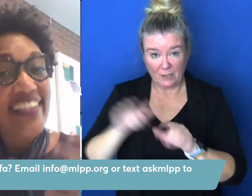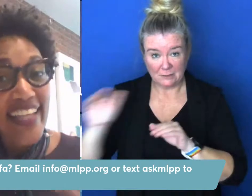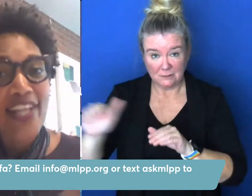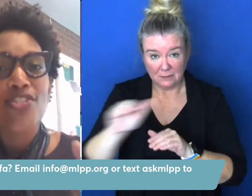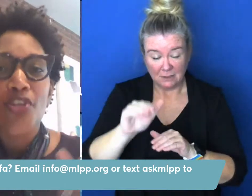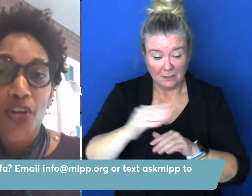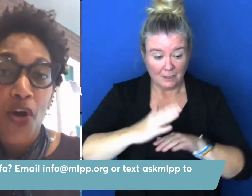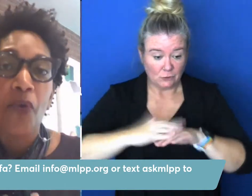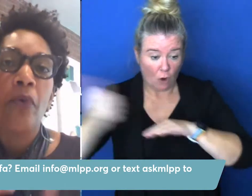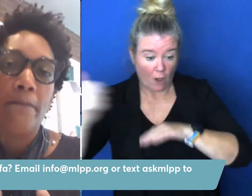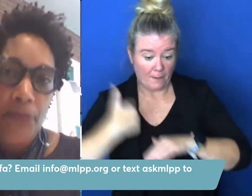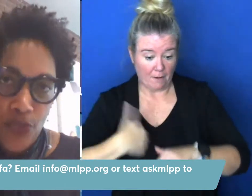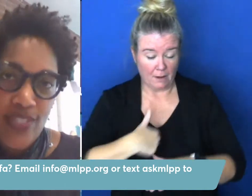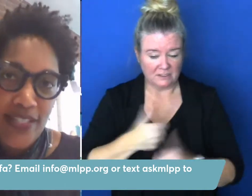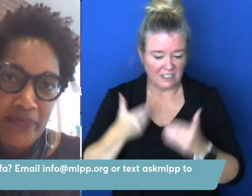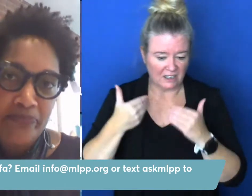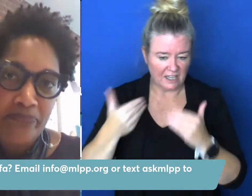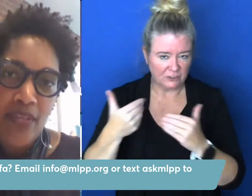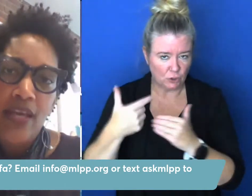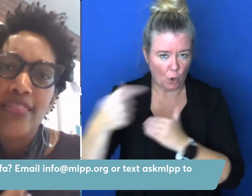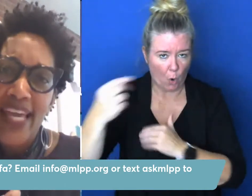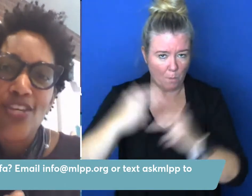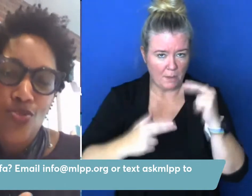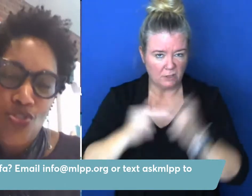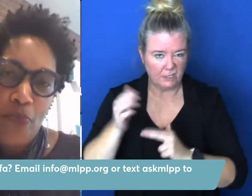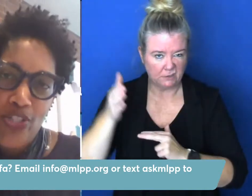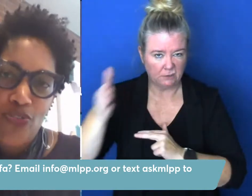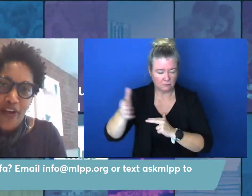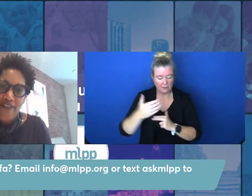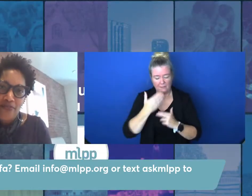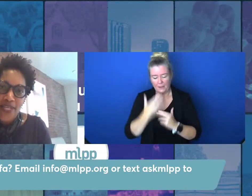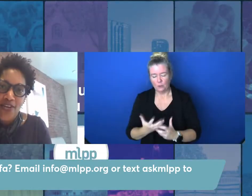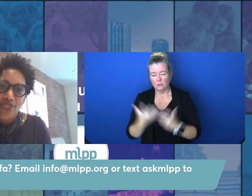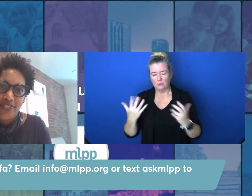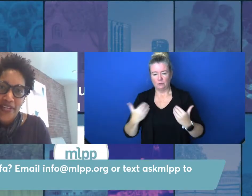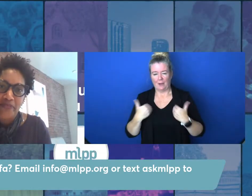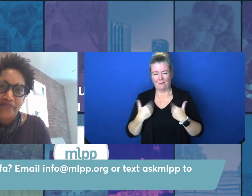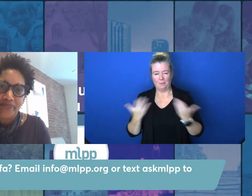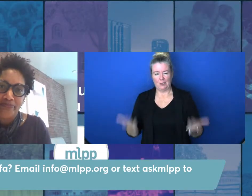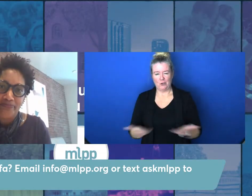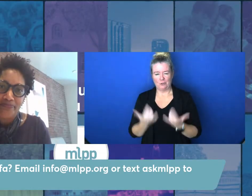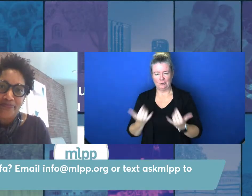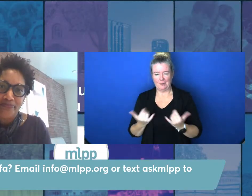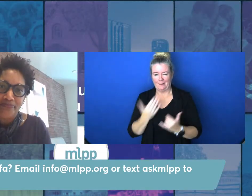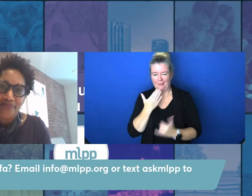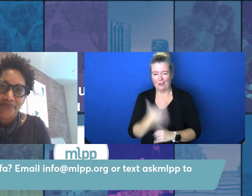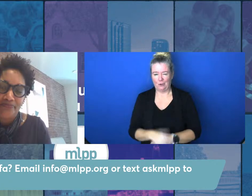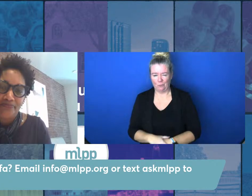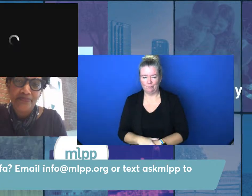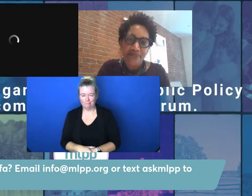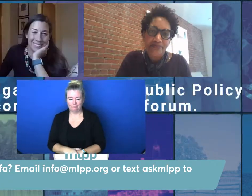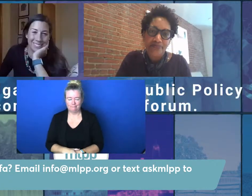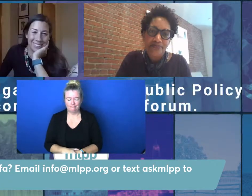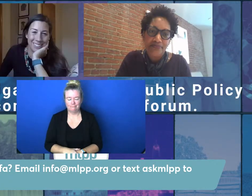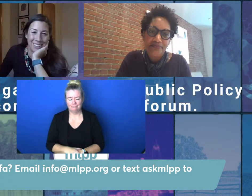calling. Let's go build it. Thank you so much for having me here today.